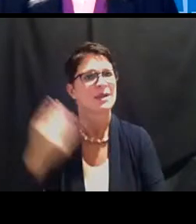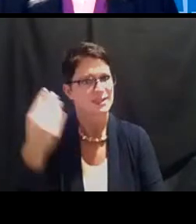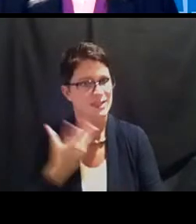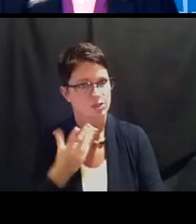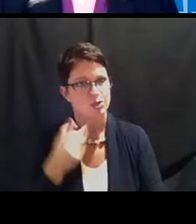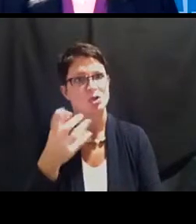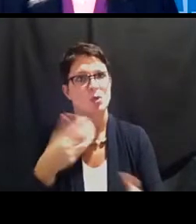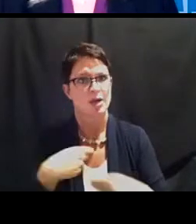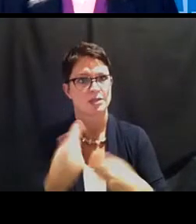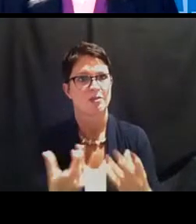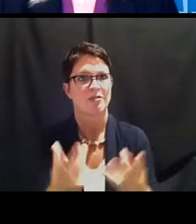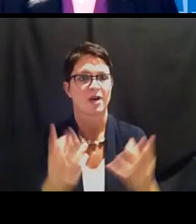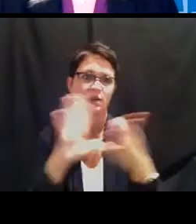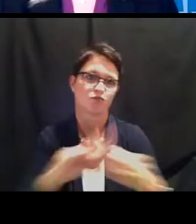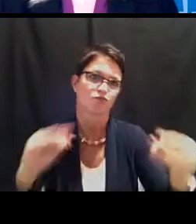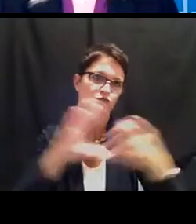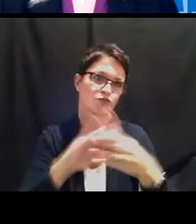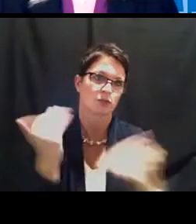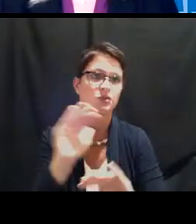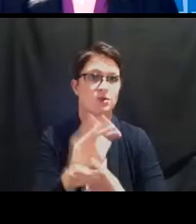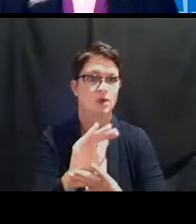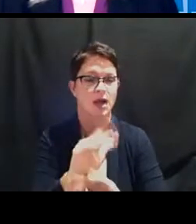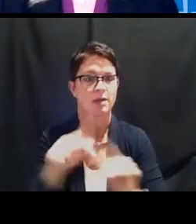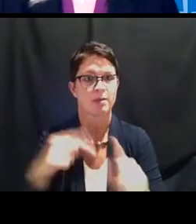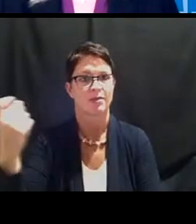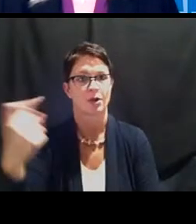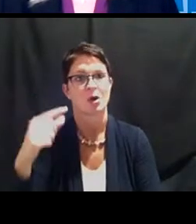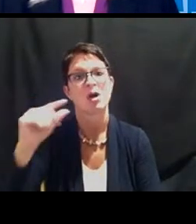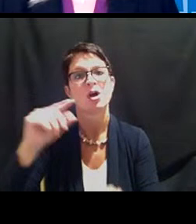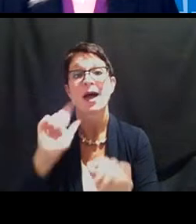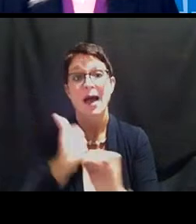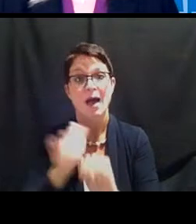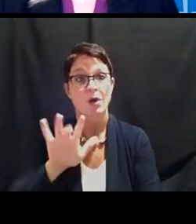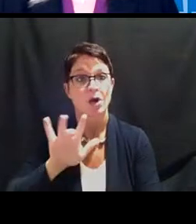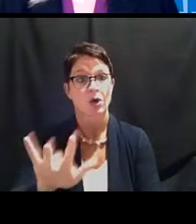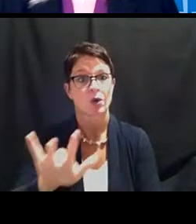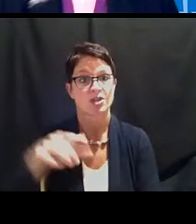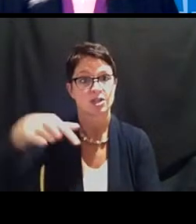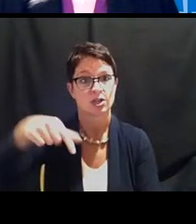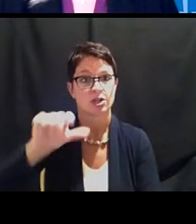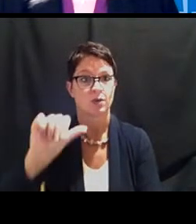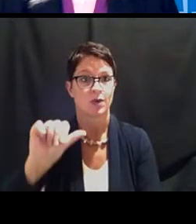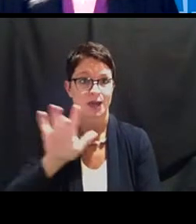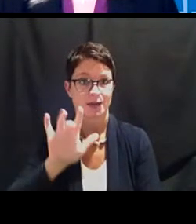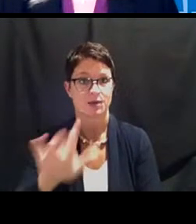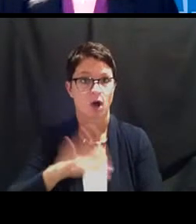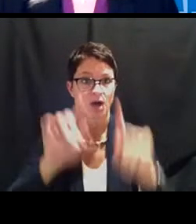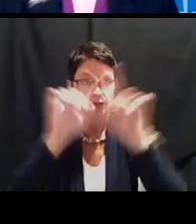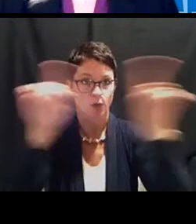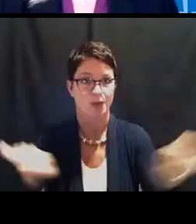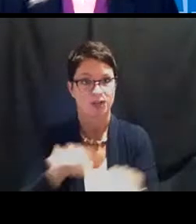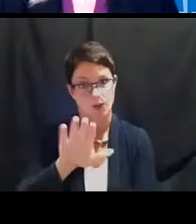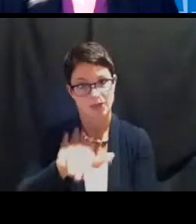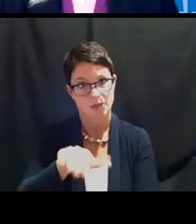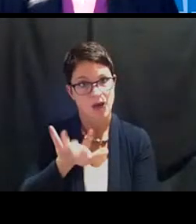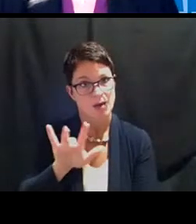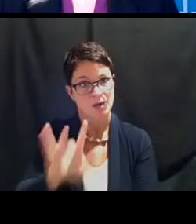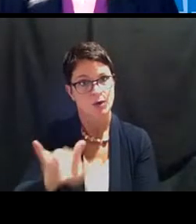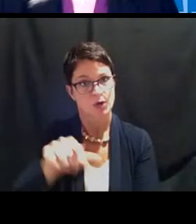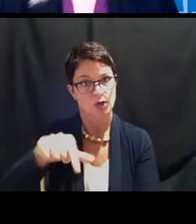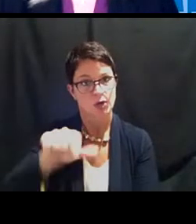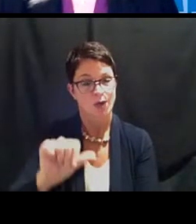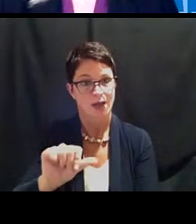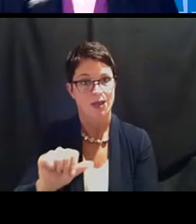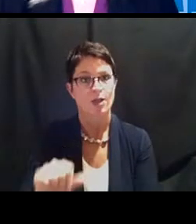like to provide oral comments on the Q&A tab in the Zoom window. Your request will be received by one of